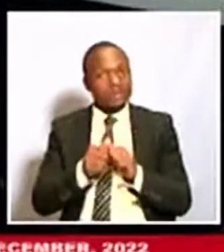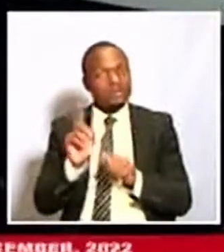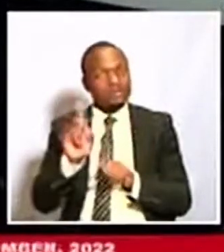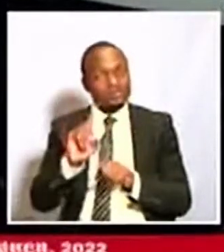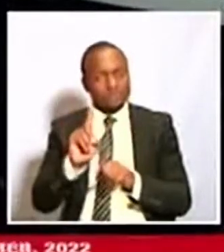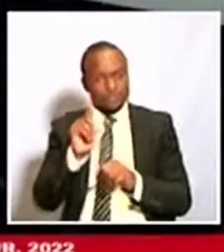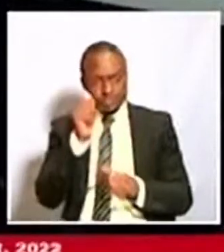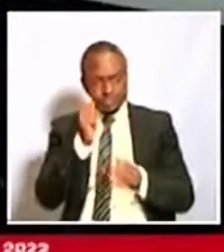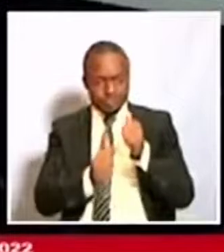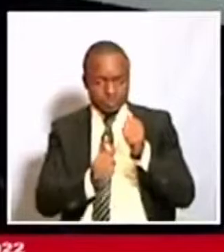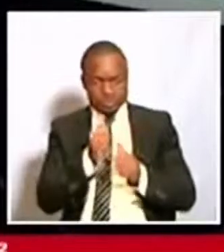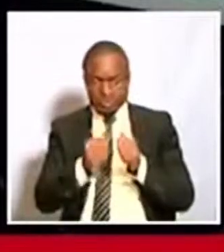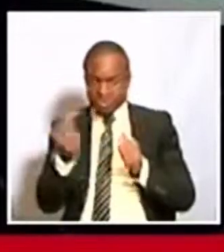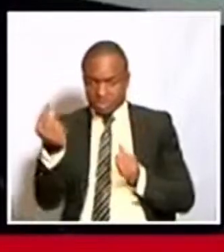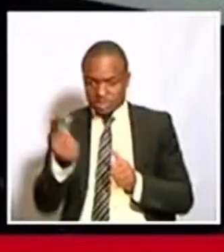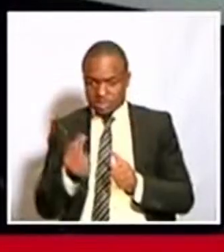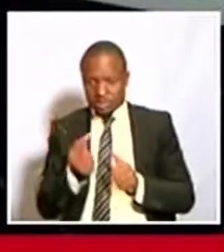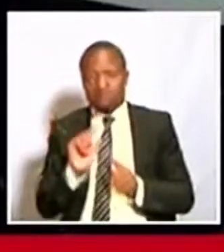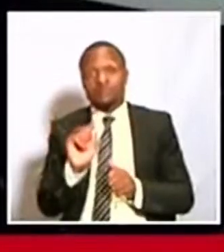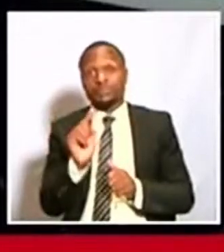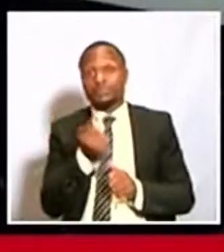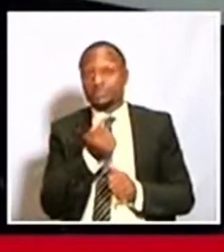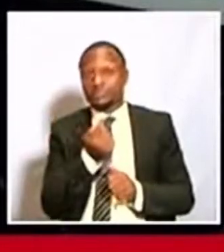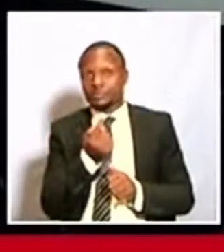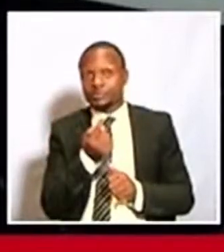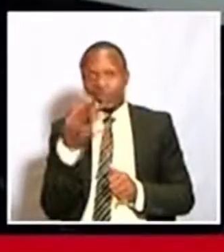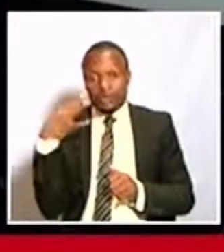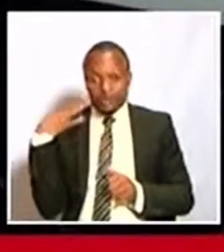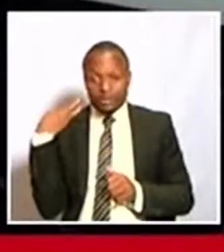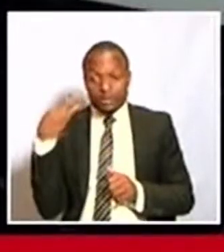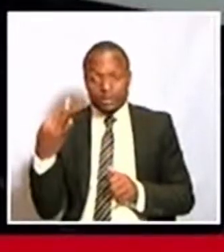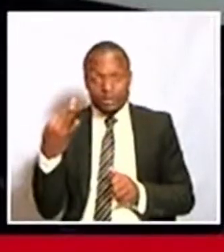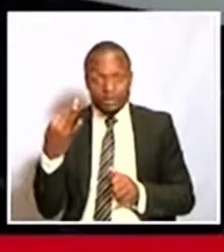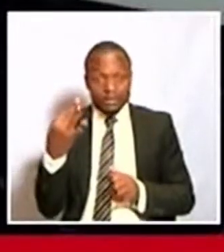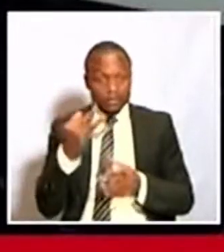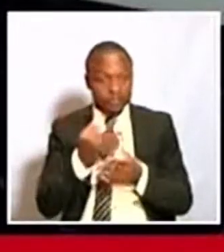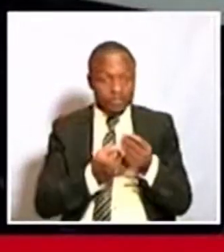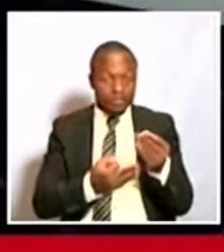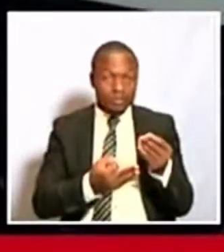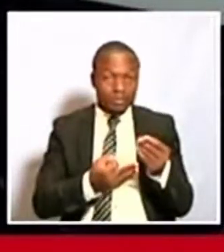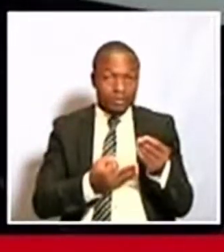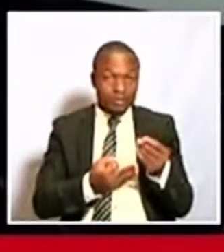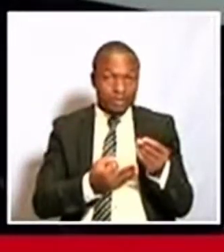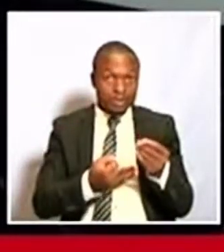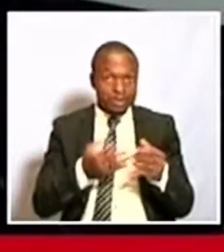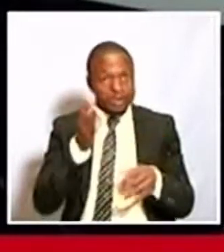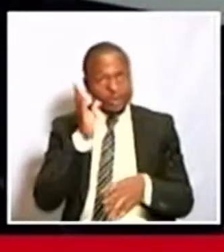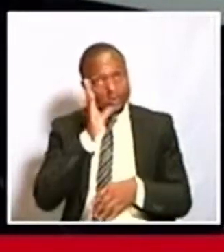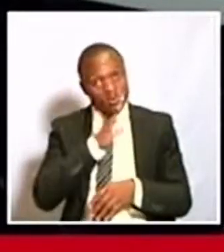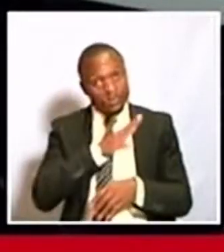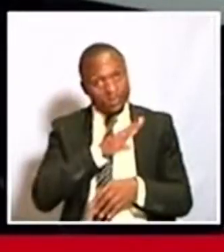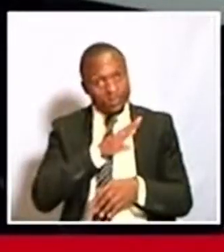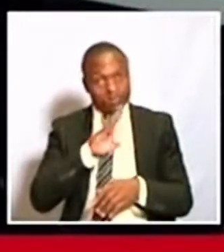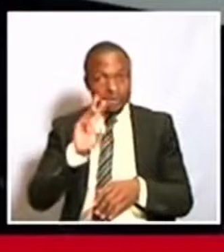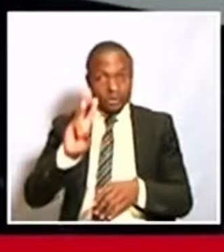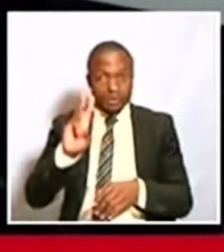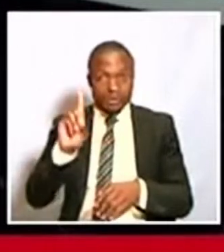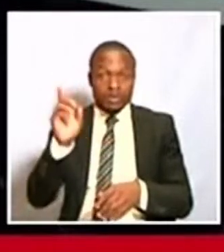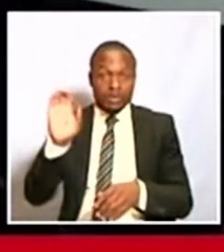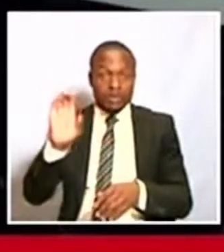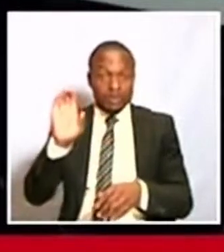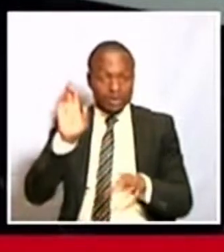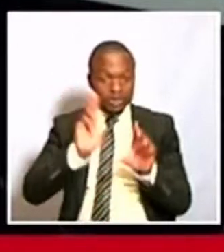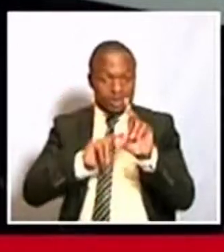Which comes first? Is it the application being done and the Ward Development Committee